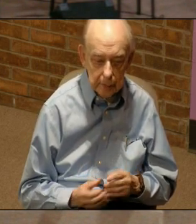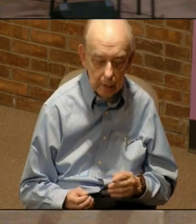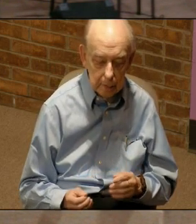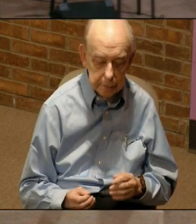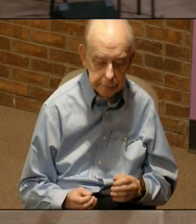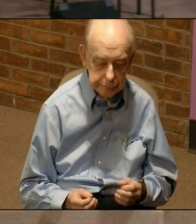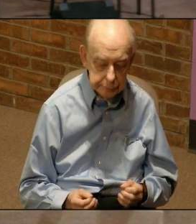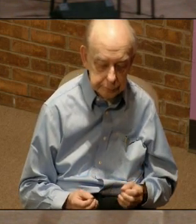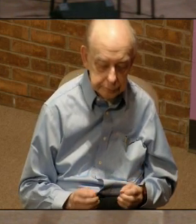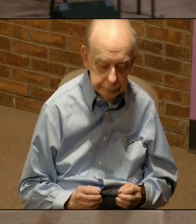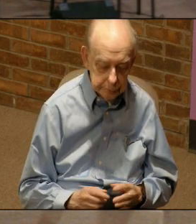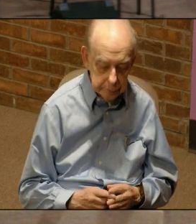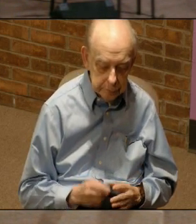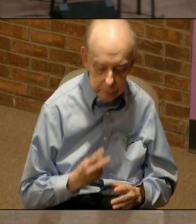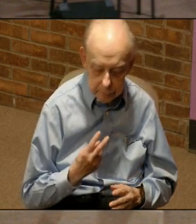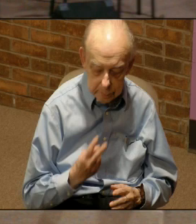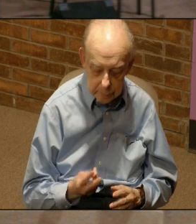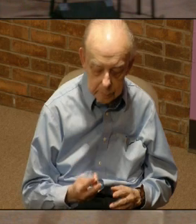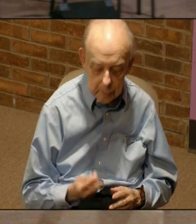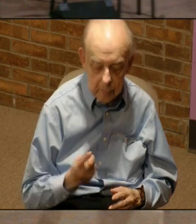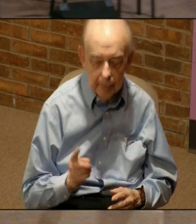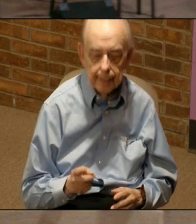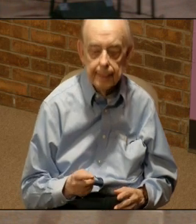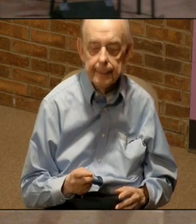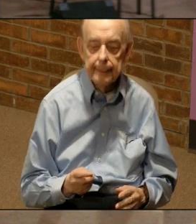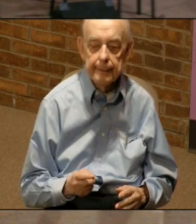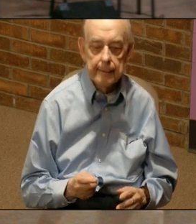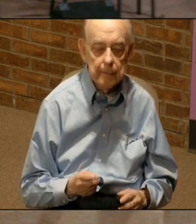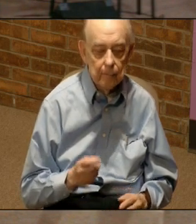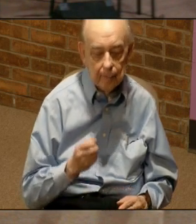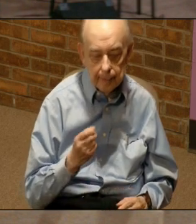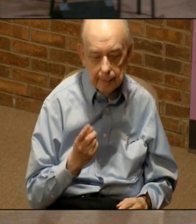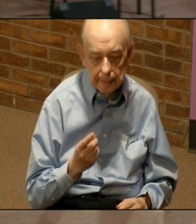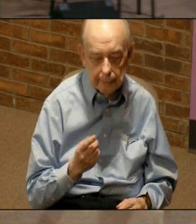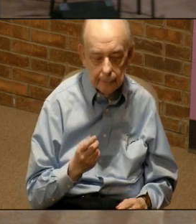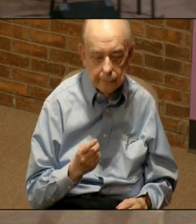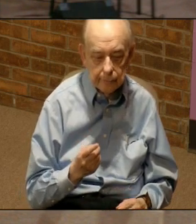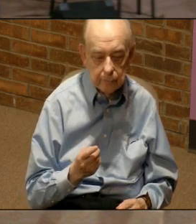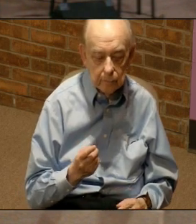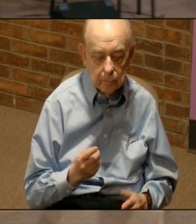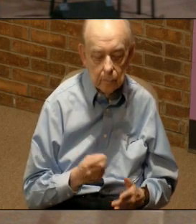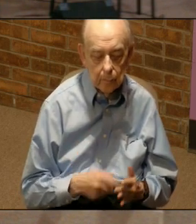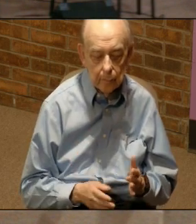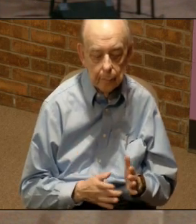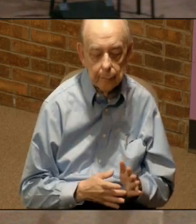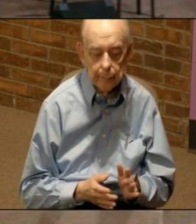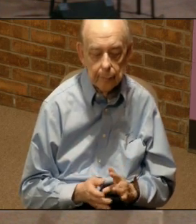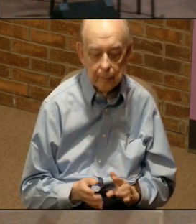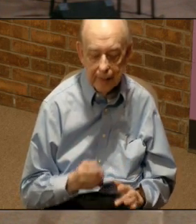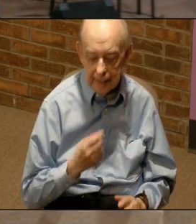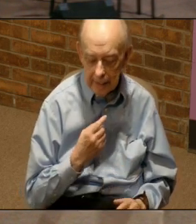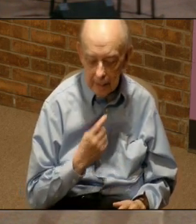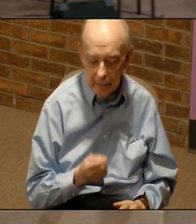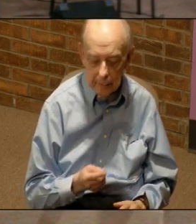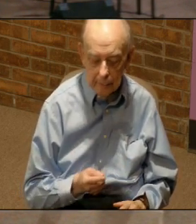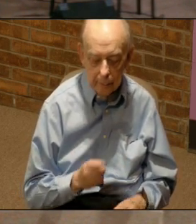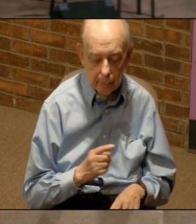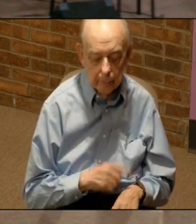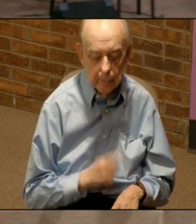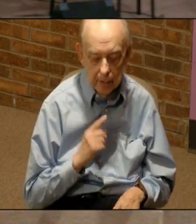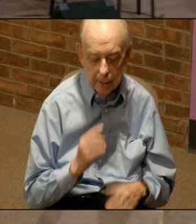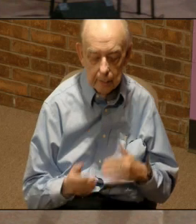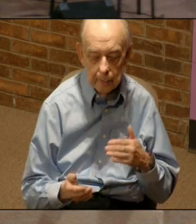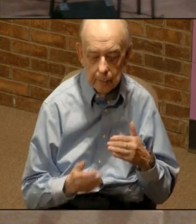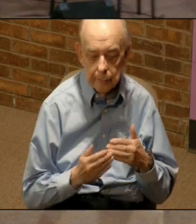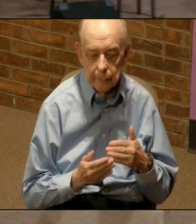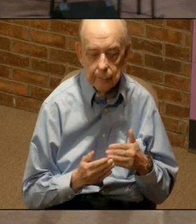And so when you begin to look for understanding what Jesus is saying, the time is